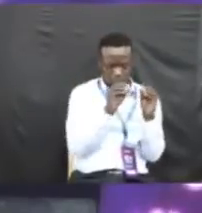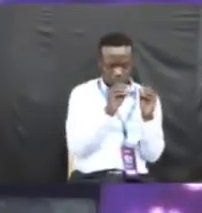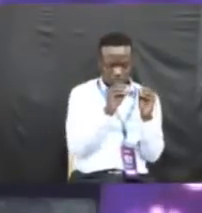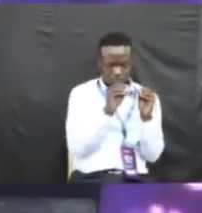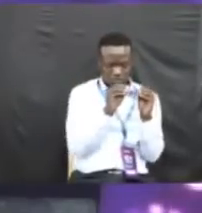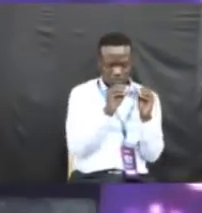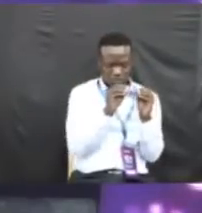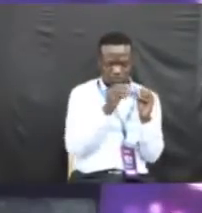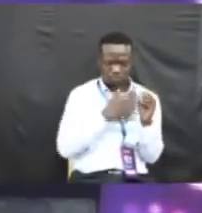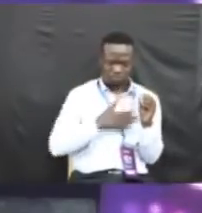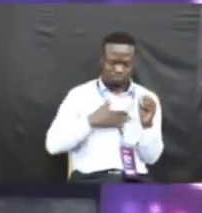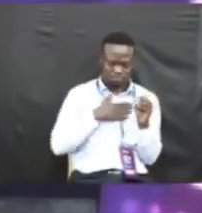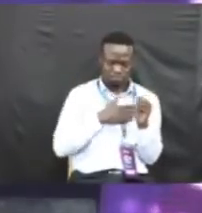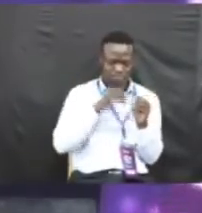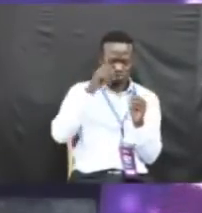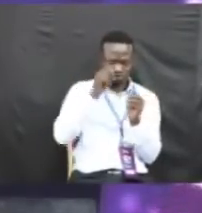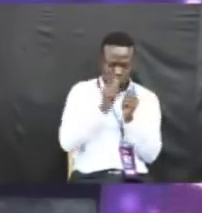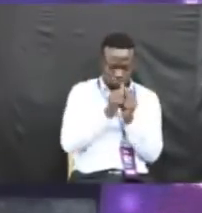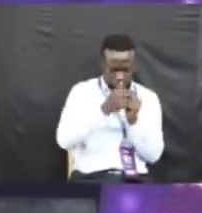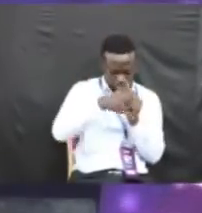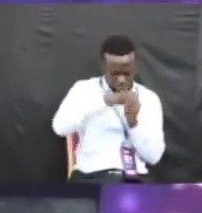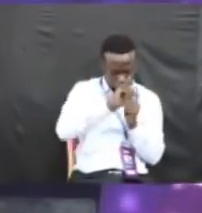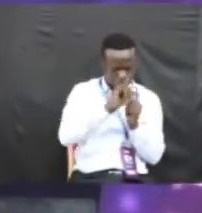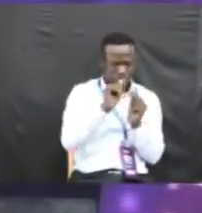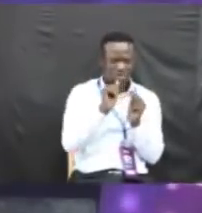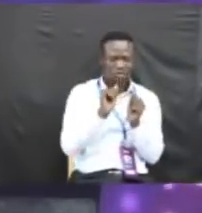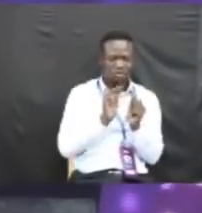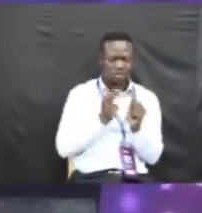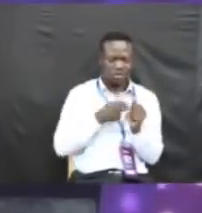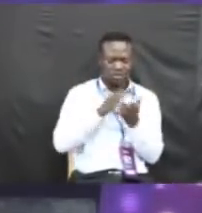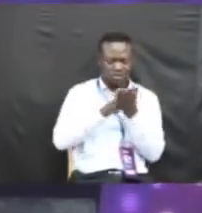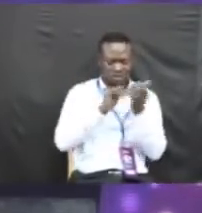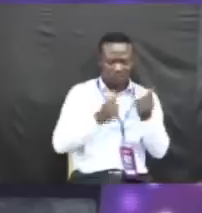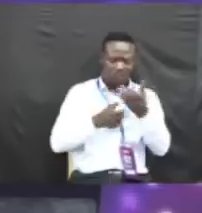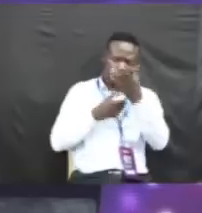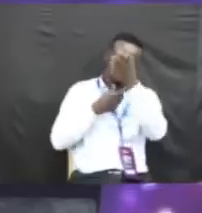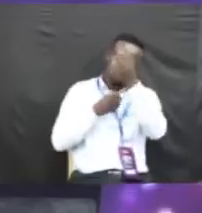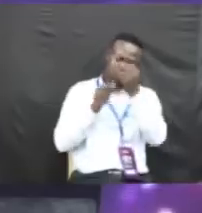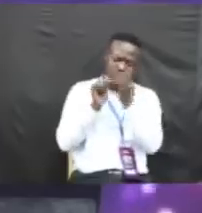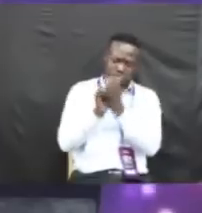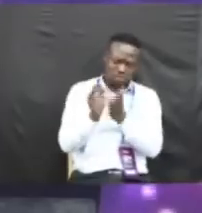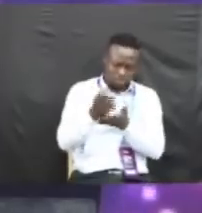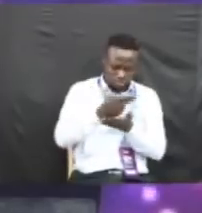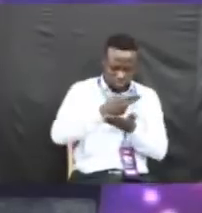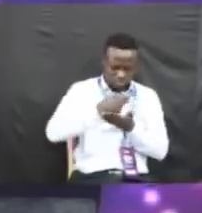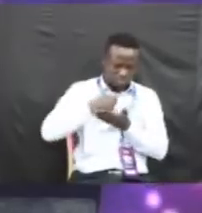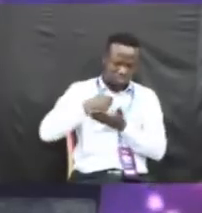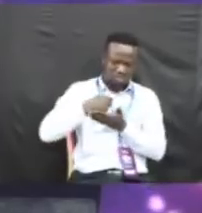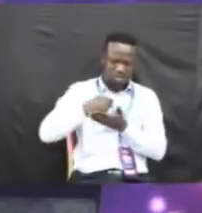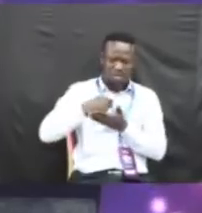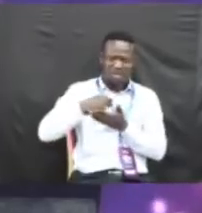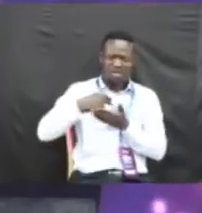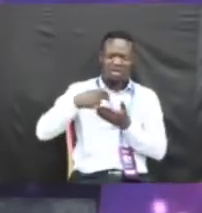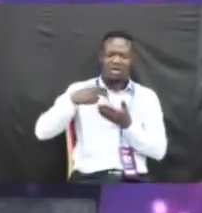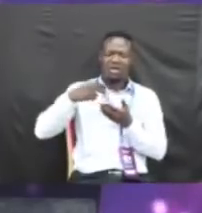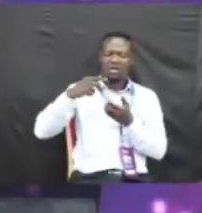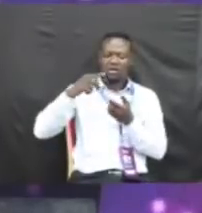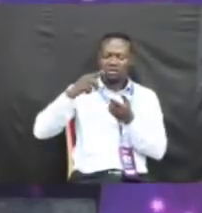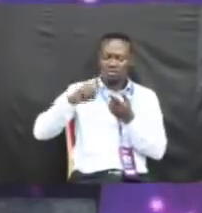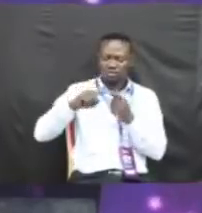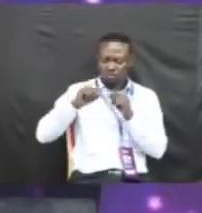go still in your presence, believing and trusting that you bring us back to usher us into business and other